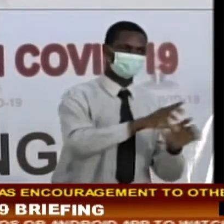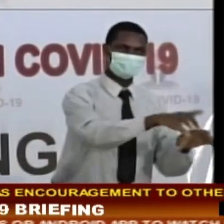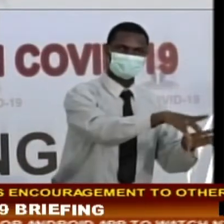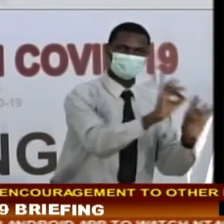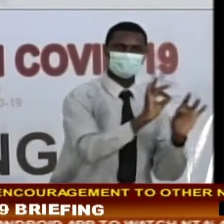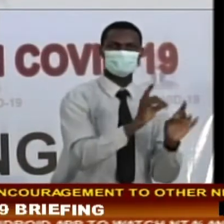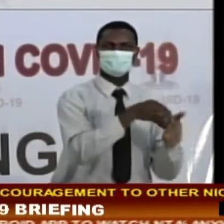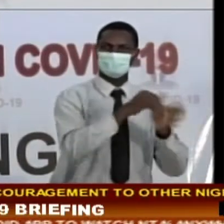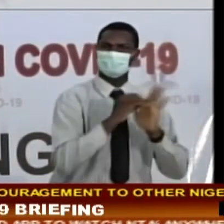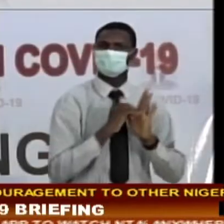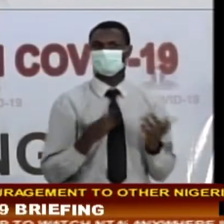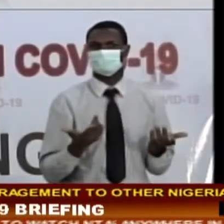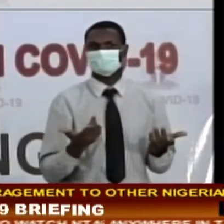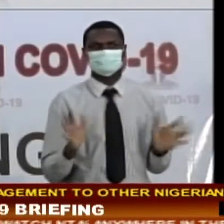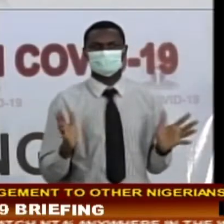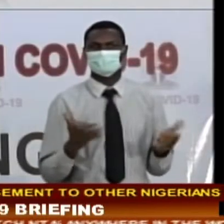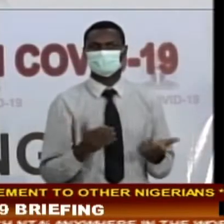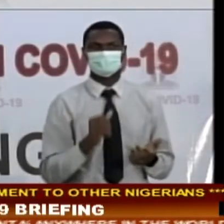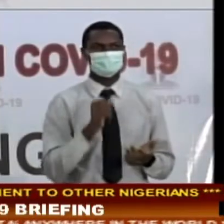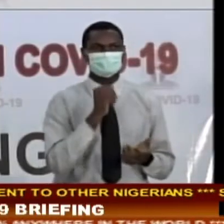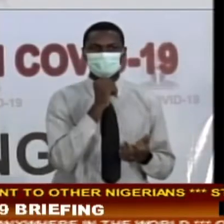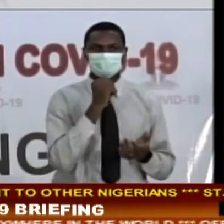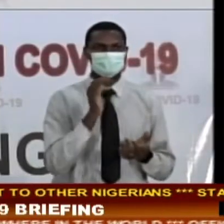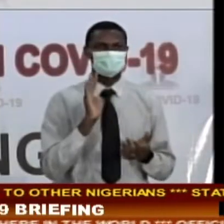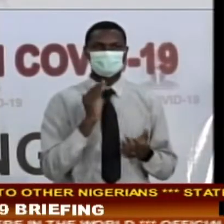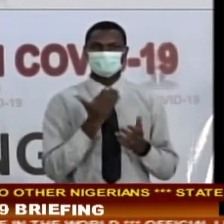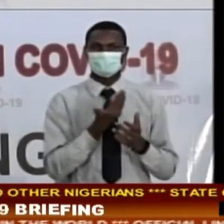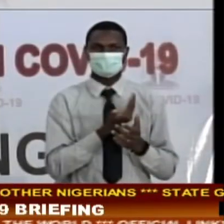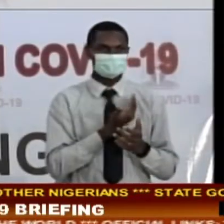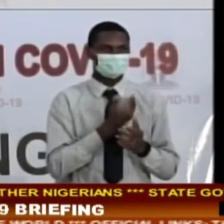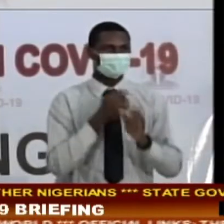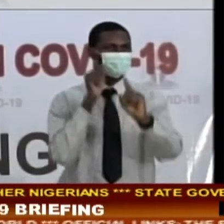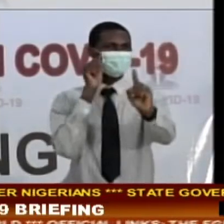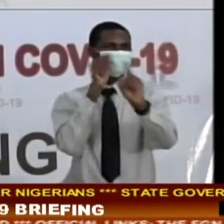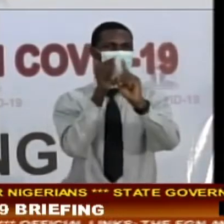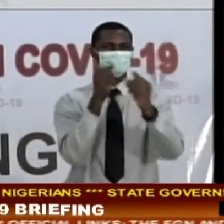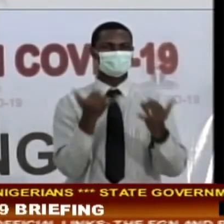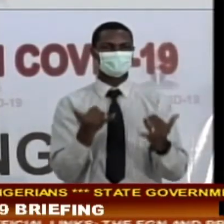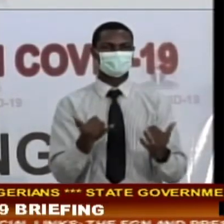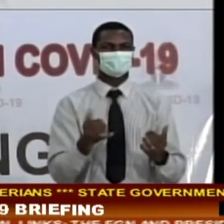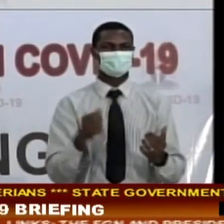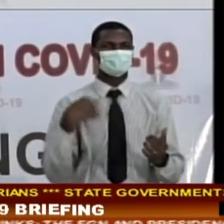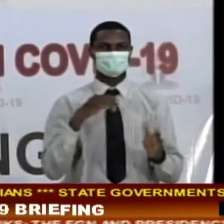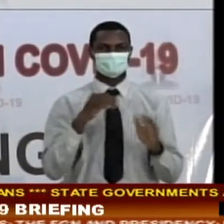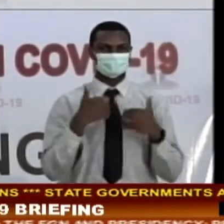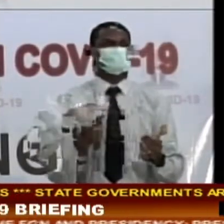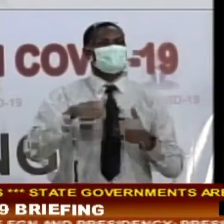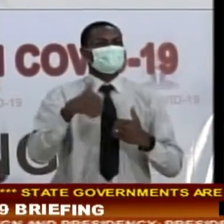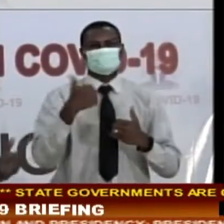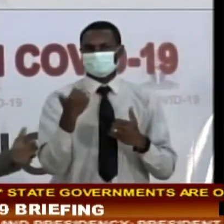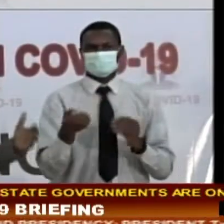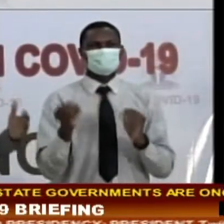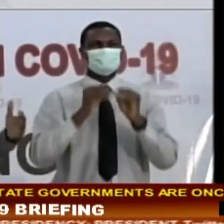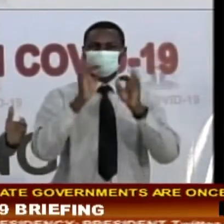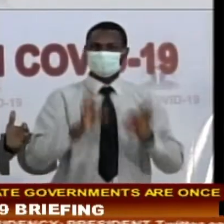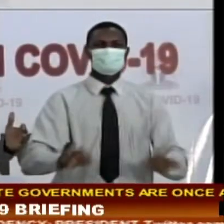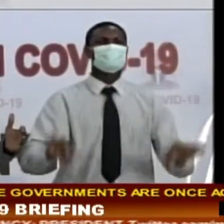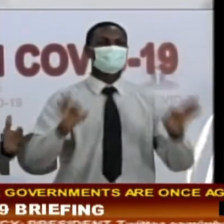Peck it's not our priority now is not a focus there are other things that we are dealing with to make sure that we